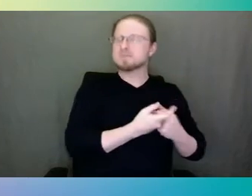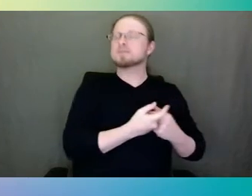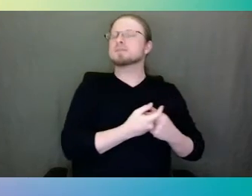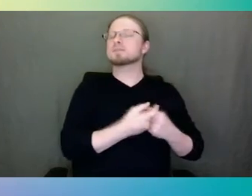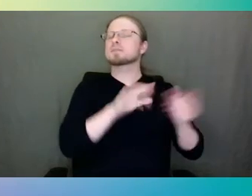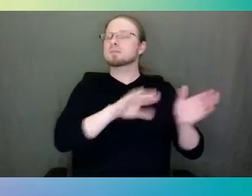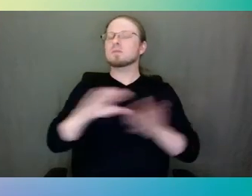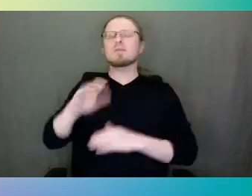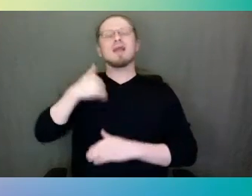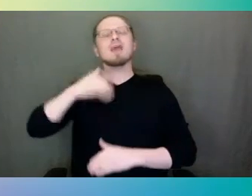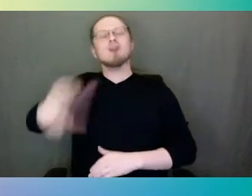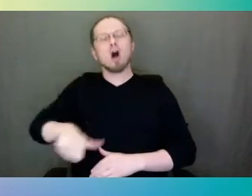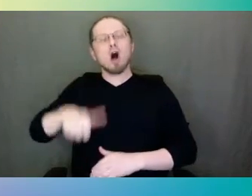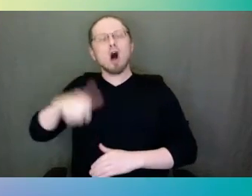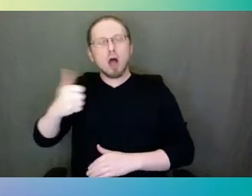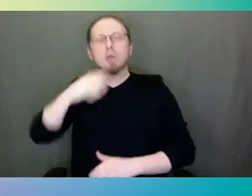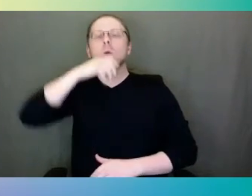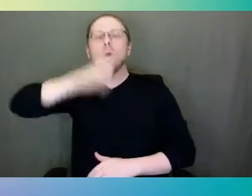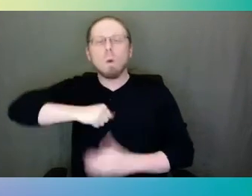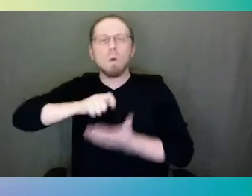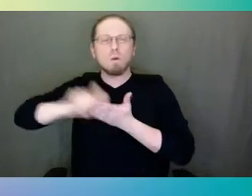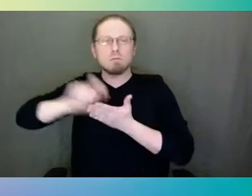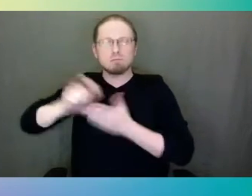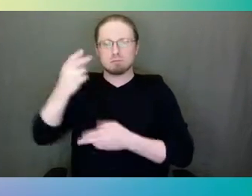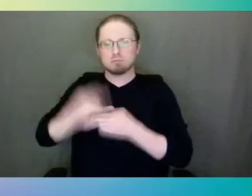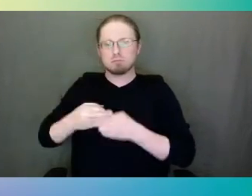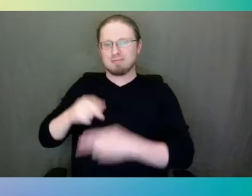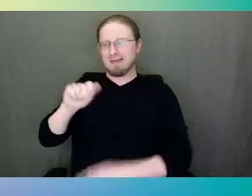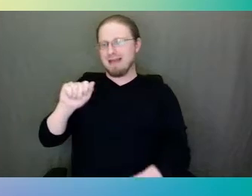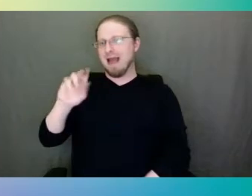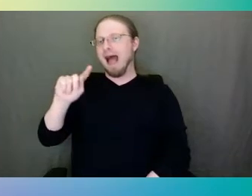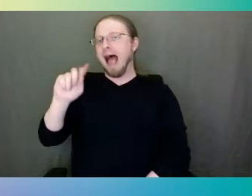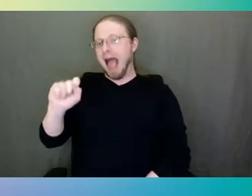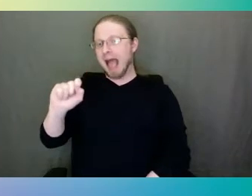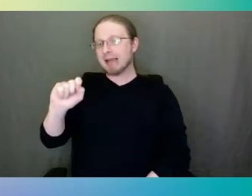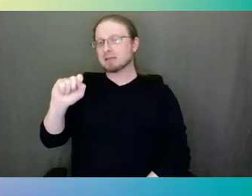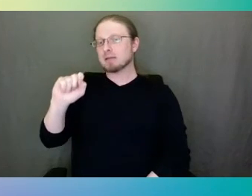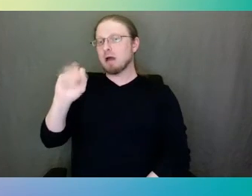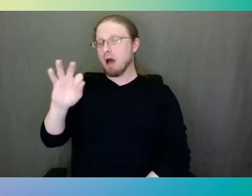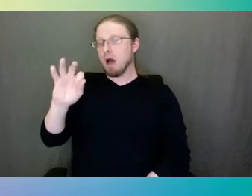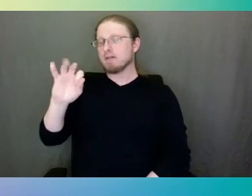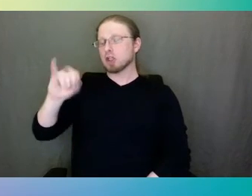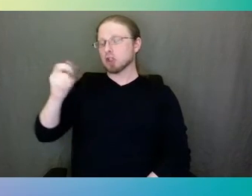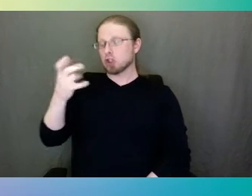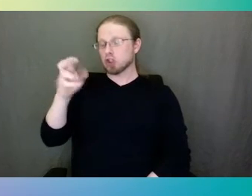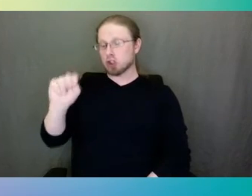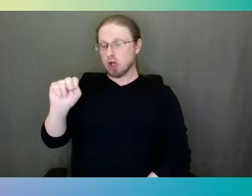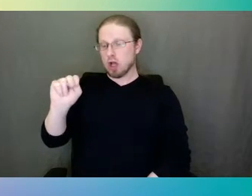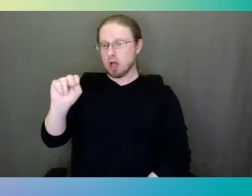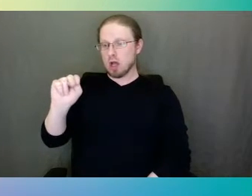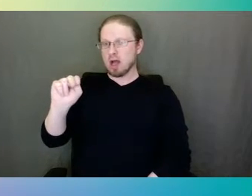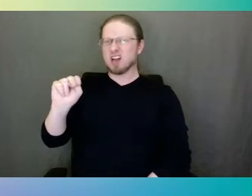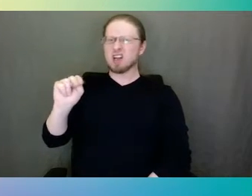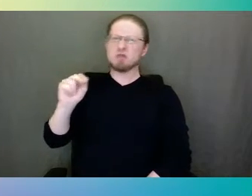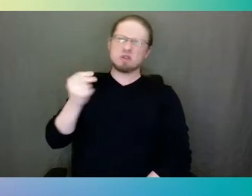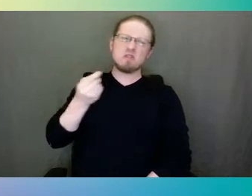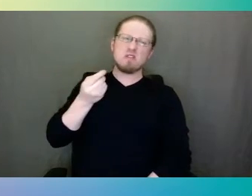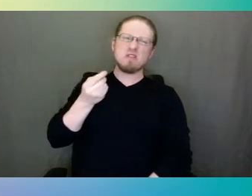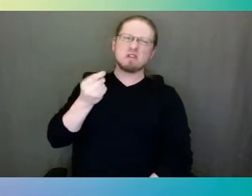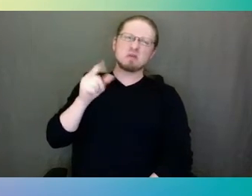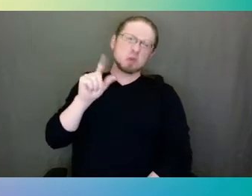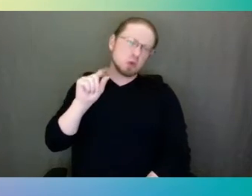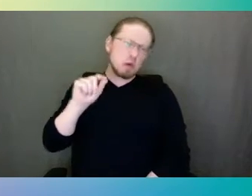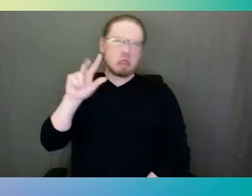of John that appeared in the 2nd century, also a few decades after the time that the Apostle Paul wrote 1 Corinthians. And